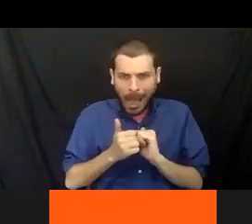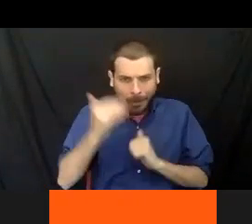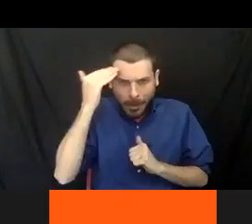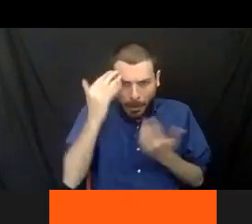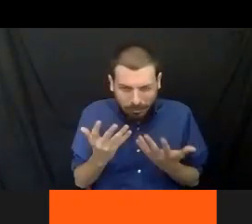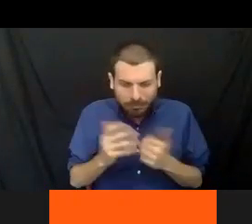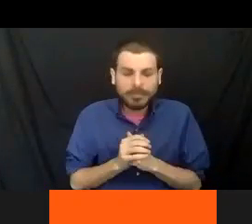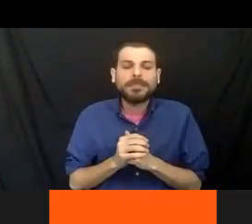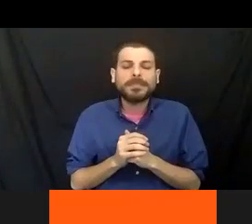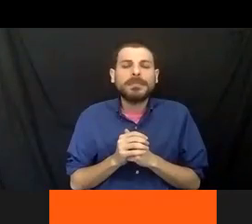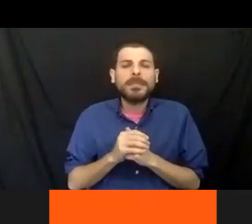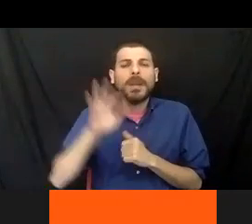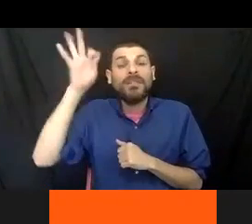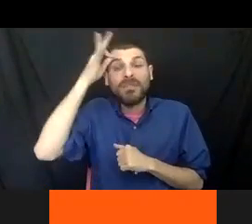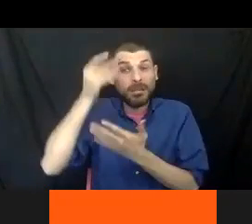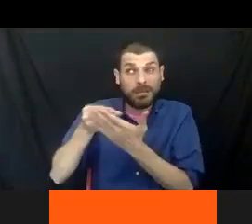loans